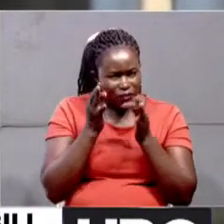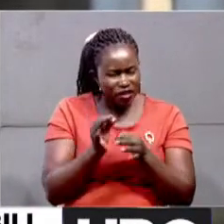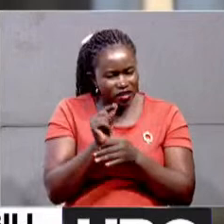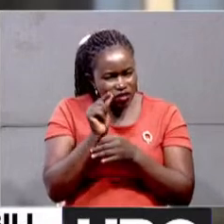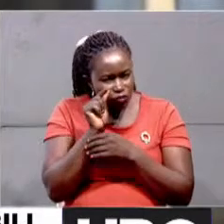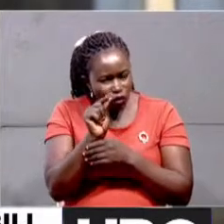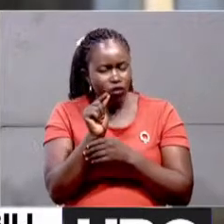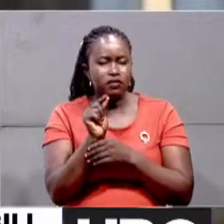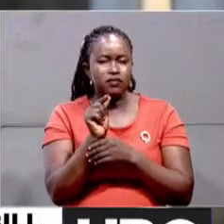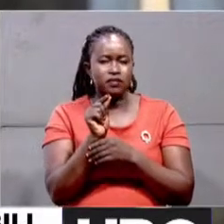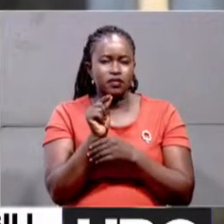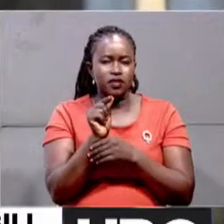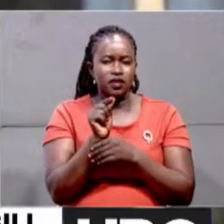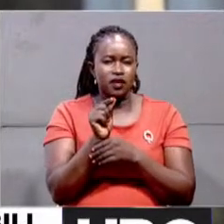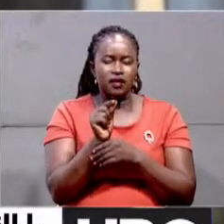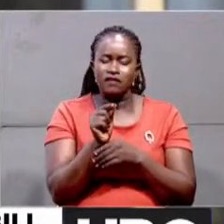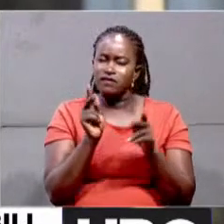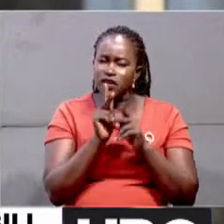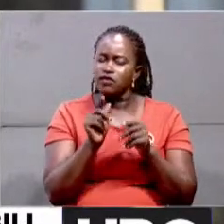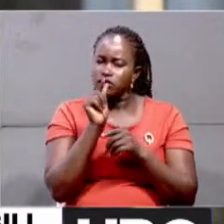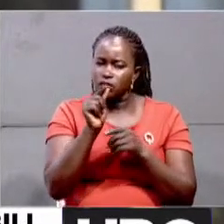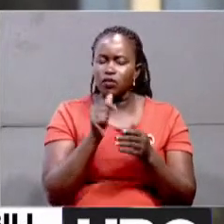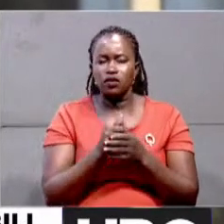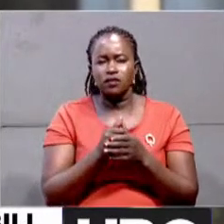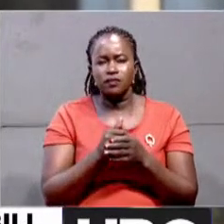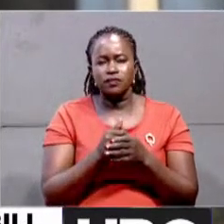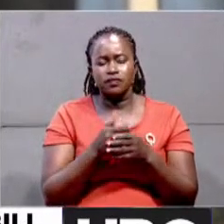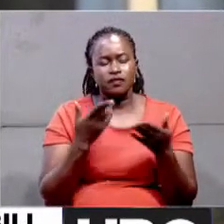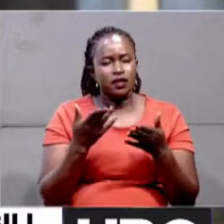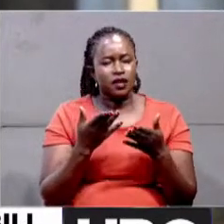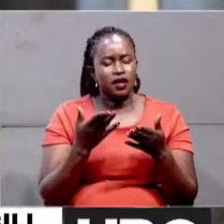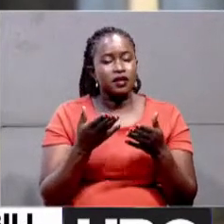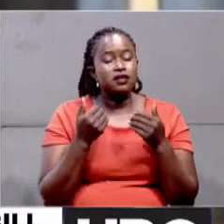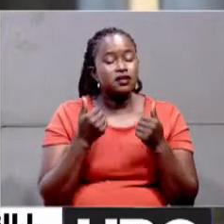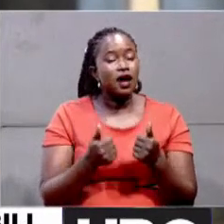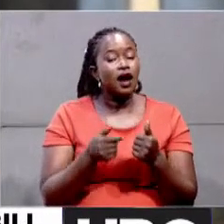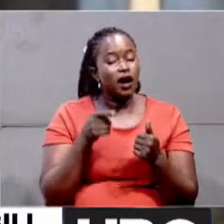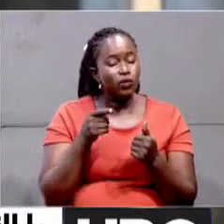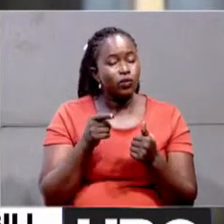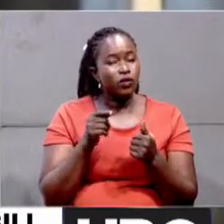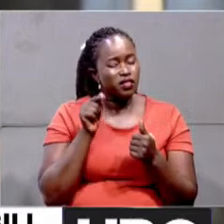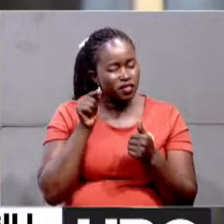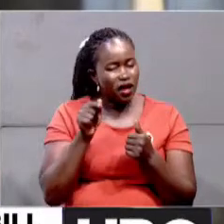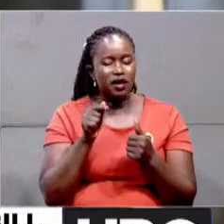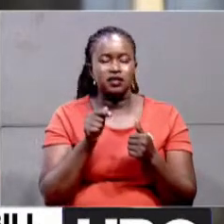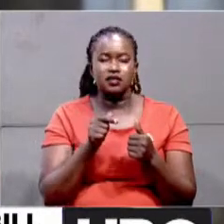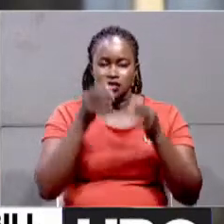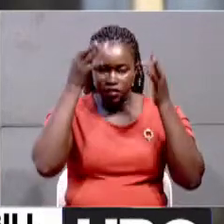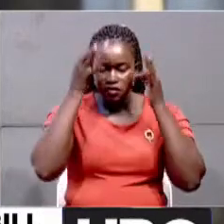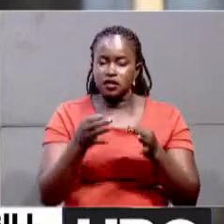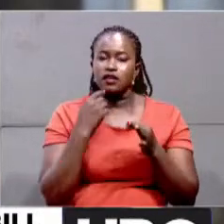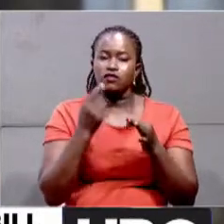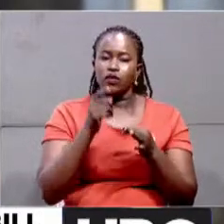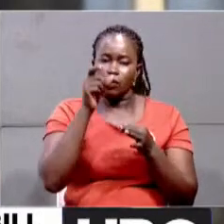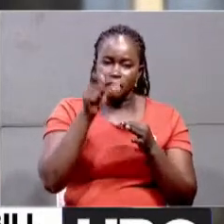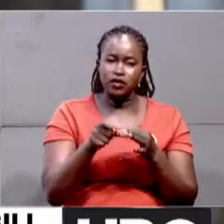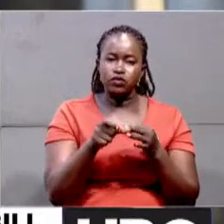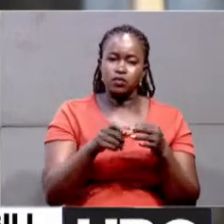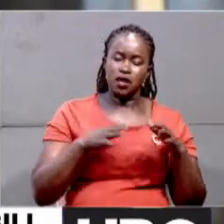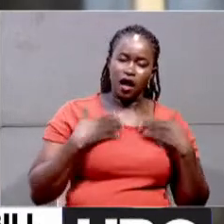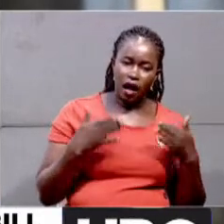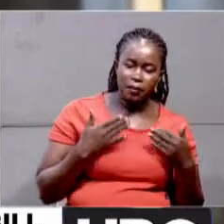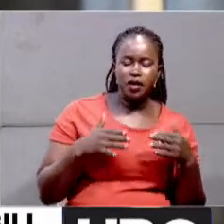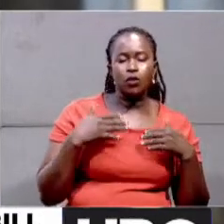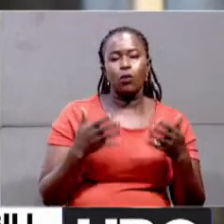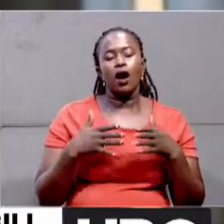so small, the size of a lentil. It's called the limbic system. It's what decides for a human being to be happy or not